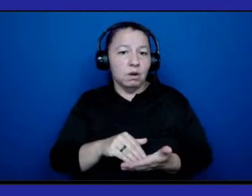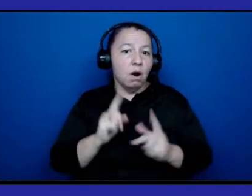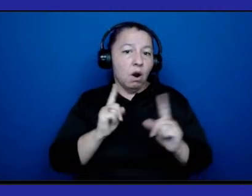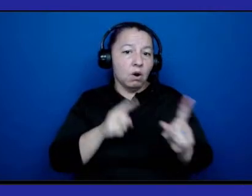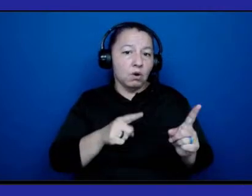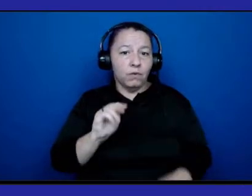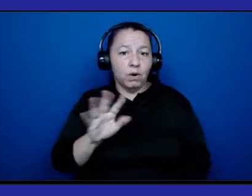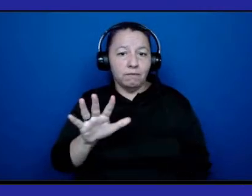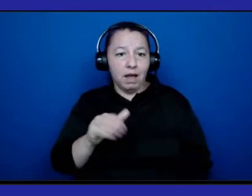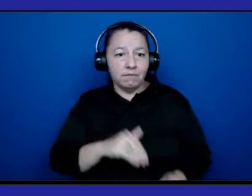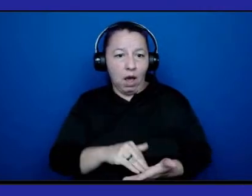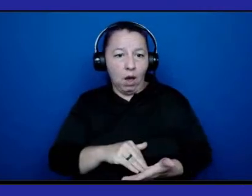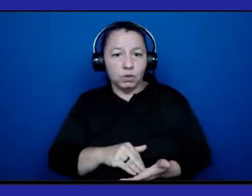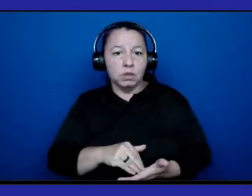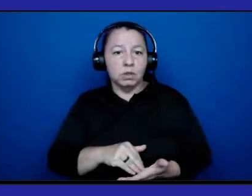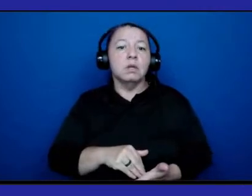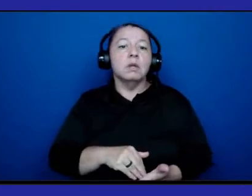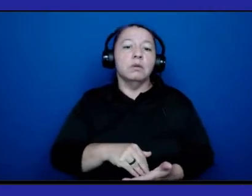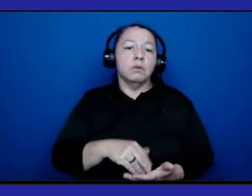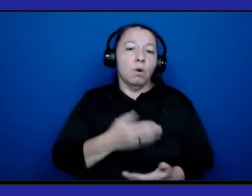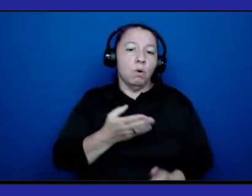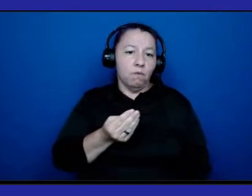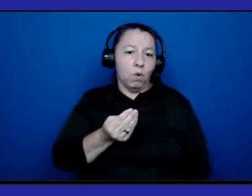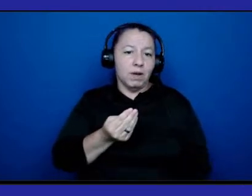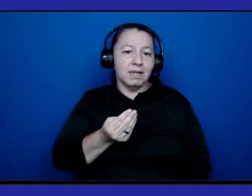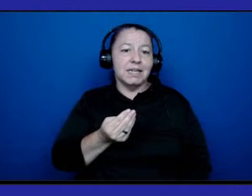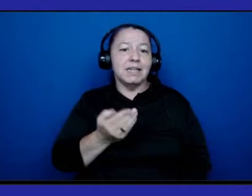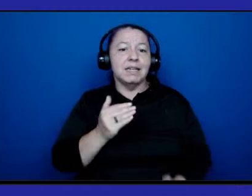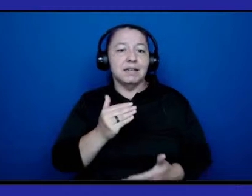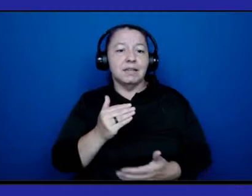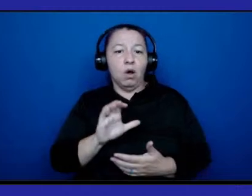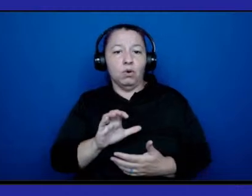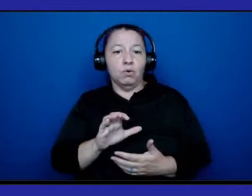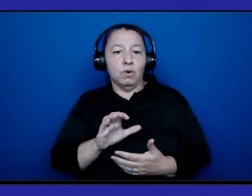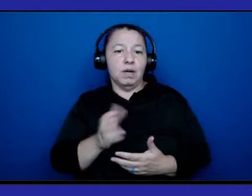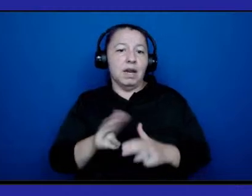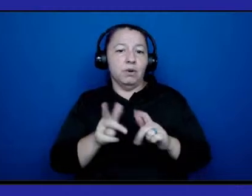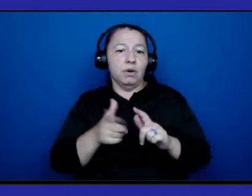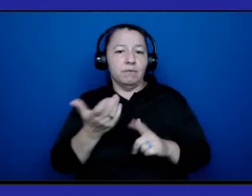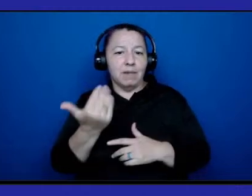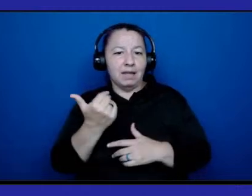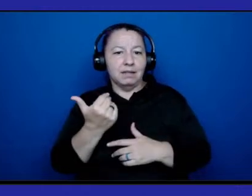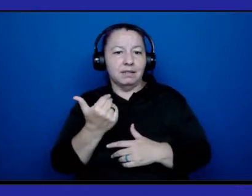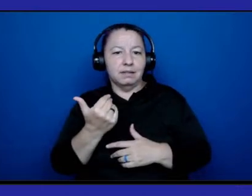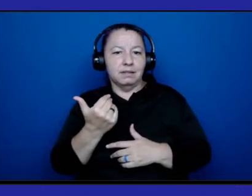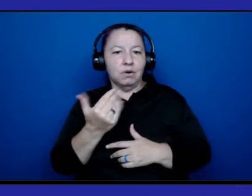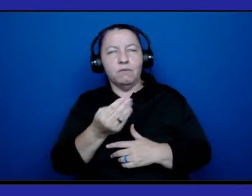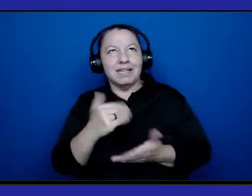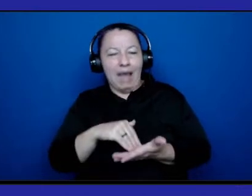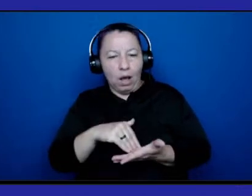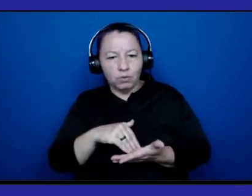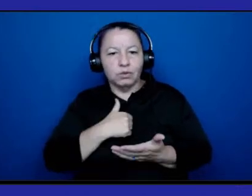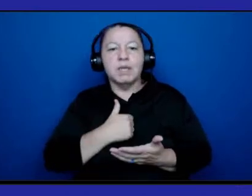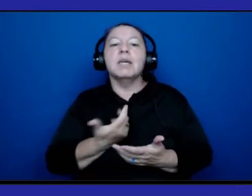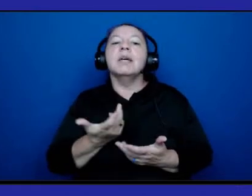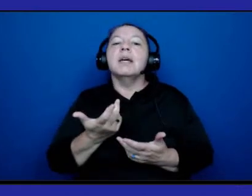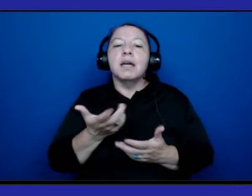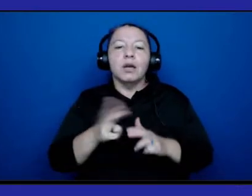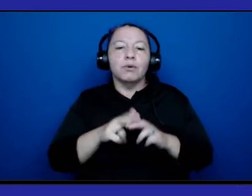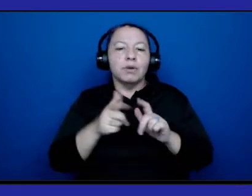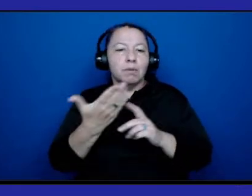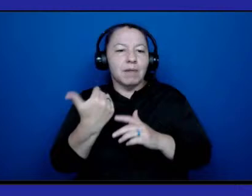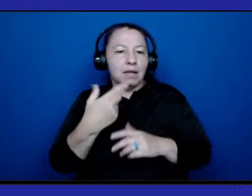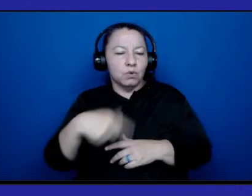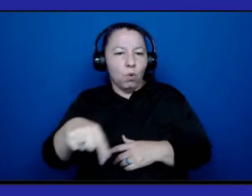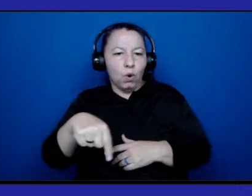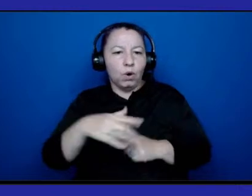and a 14,000 increase from last quarter. And then something that we were worried about might be a little bit of a fall off, now that